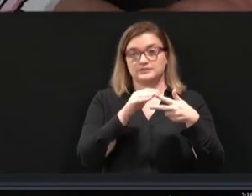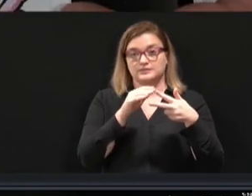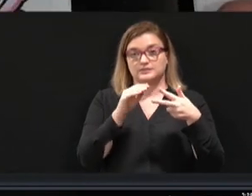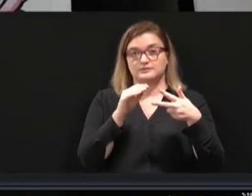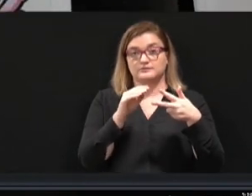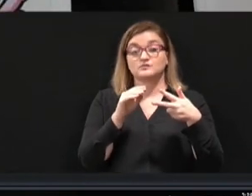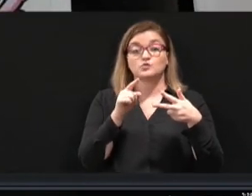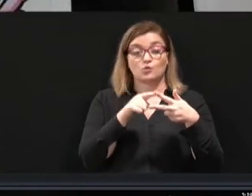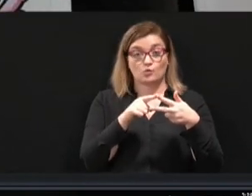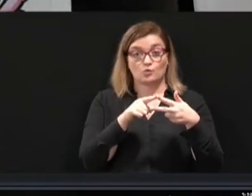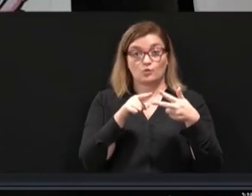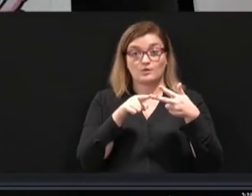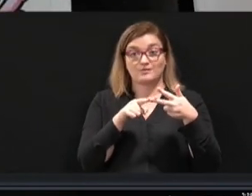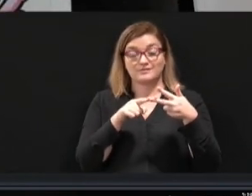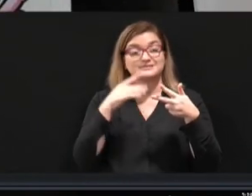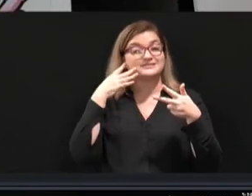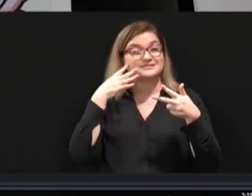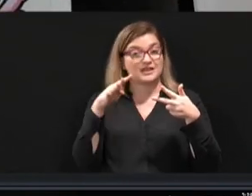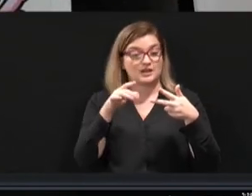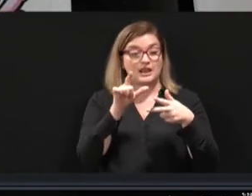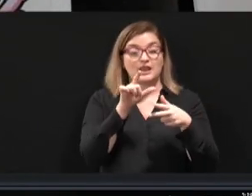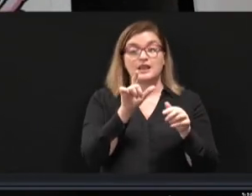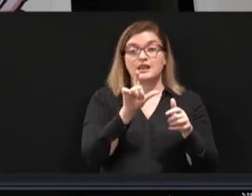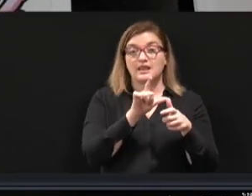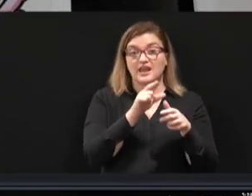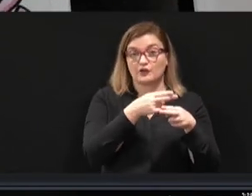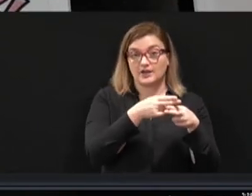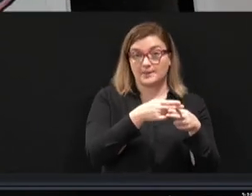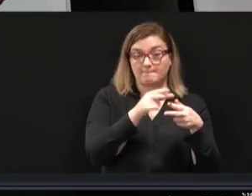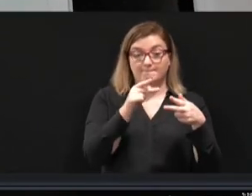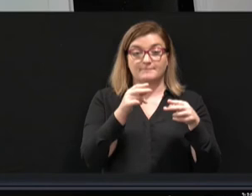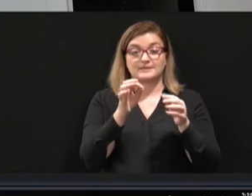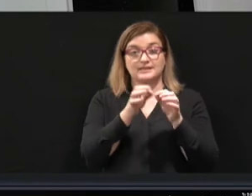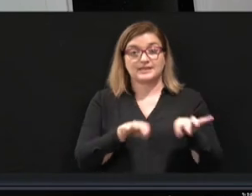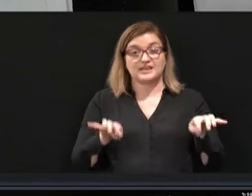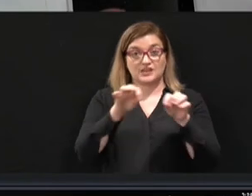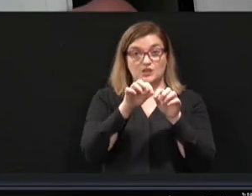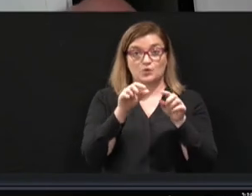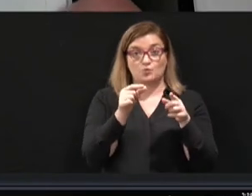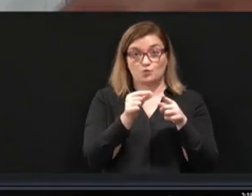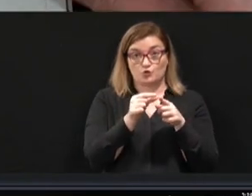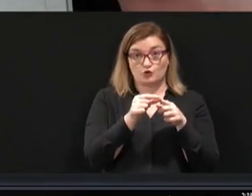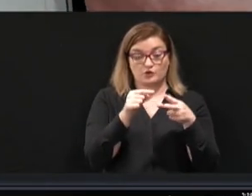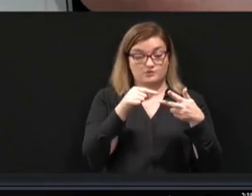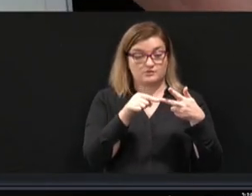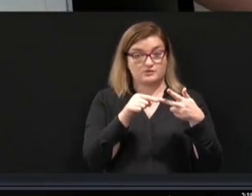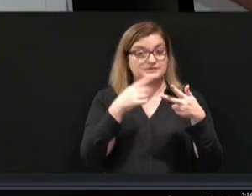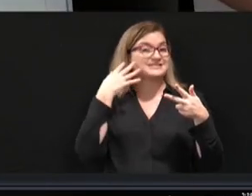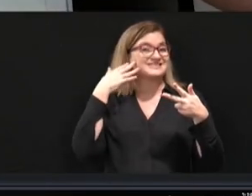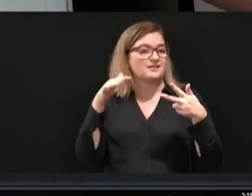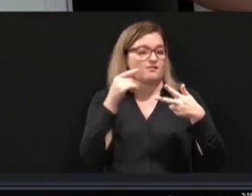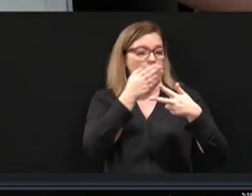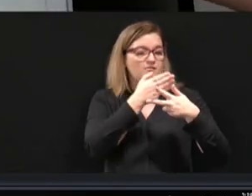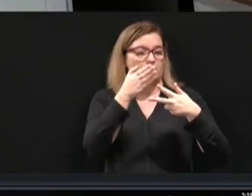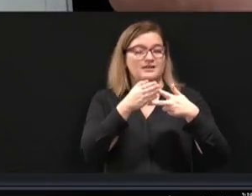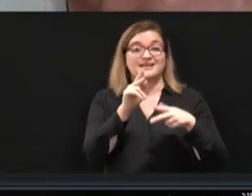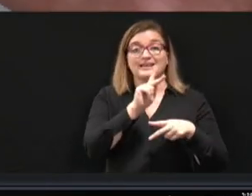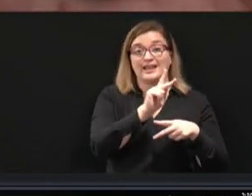the keyword, and the sound. Okay? So let's go through these and do this together. K,